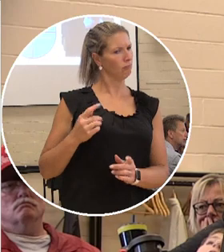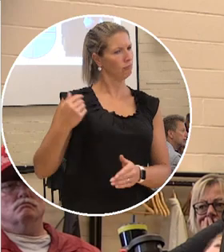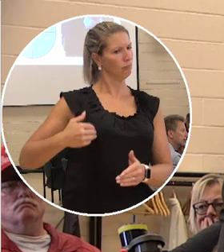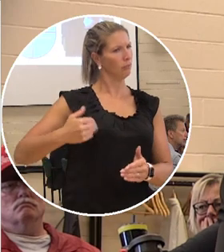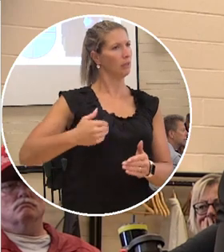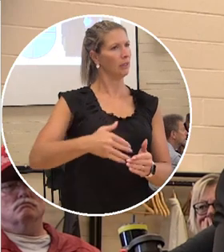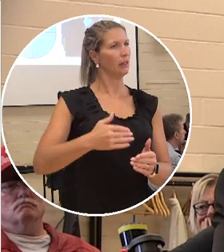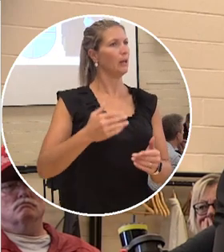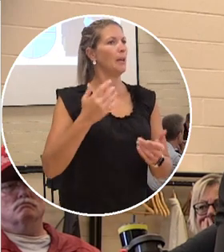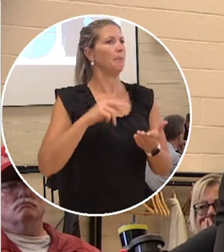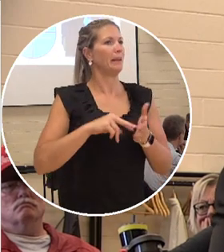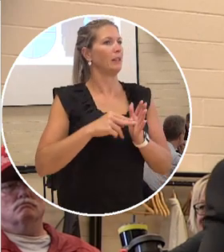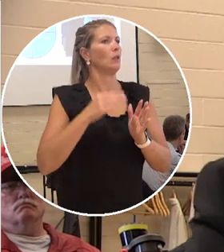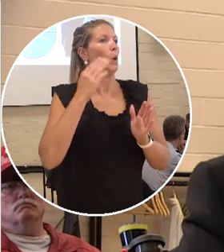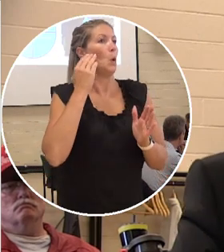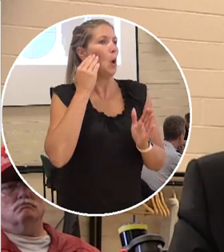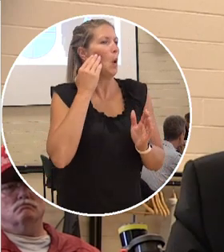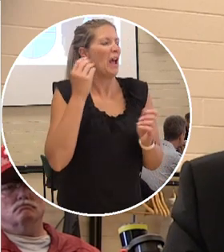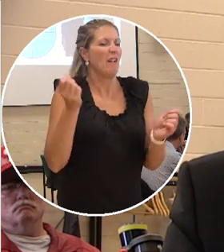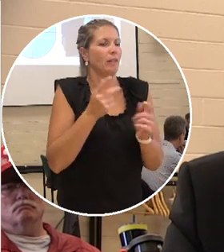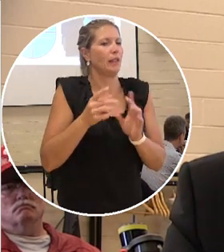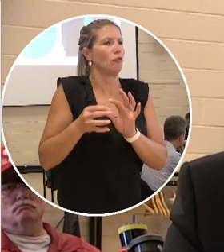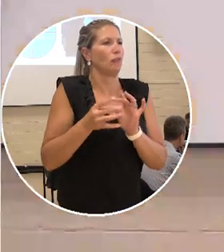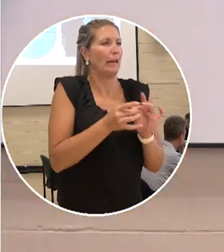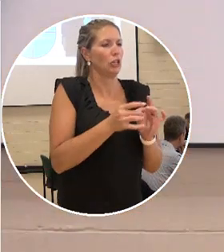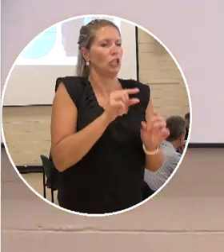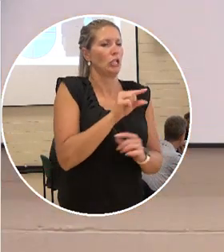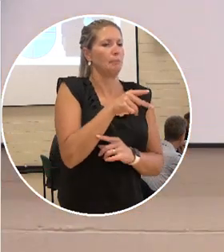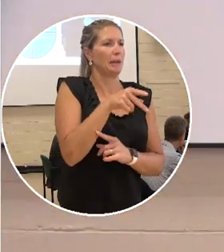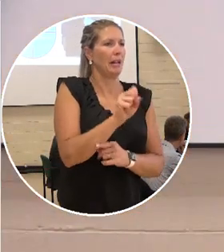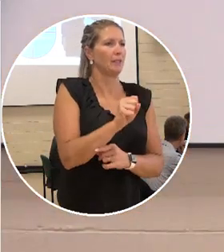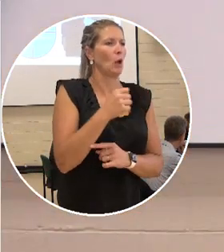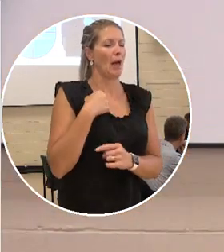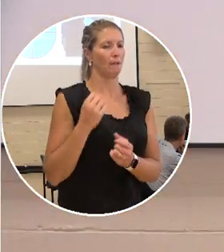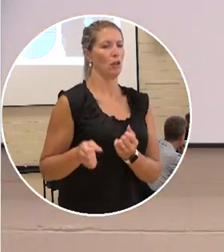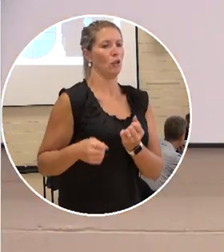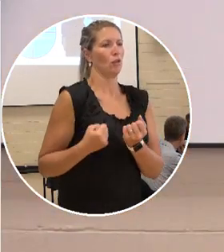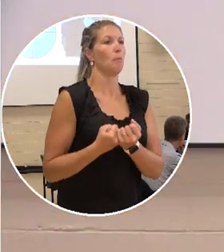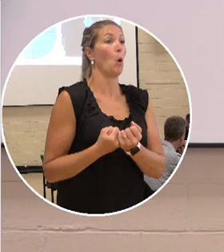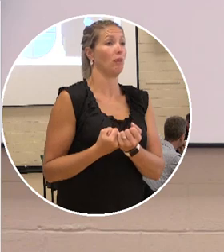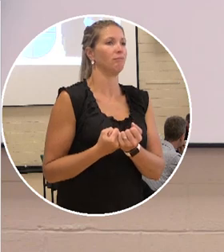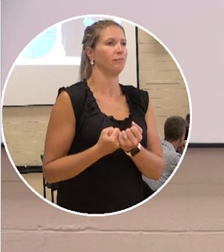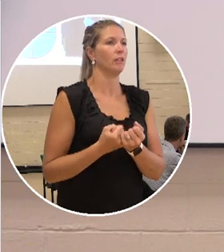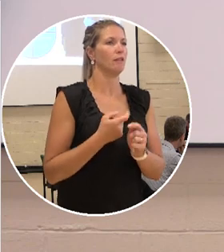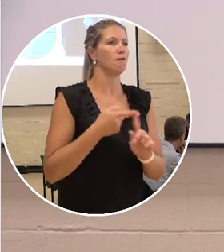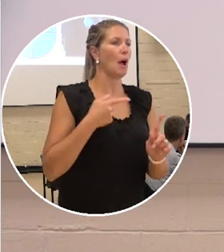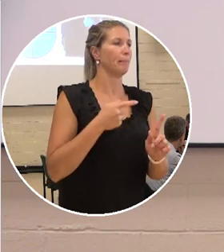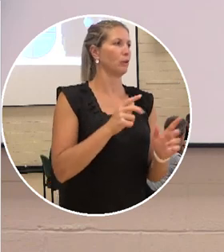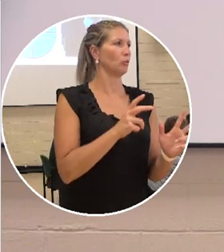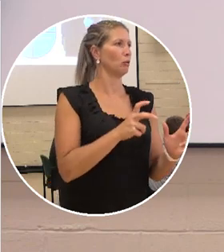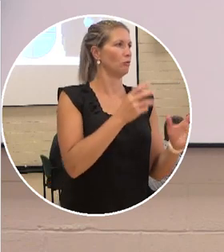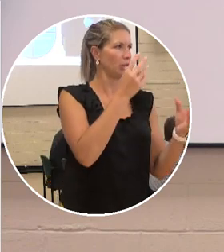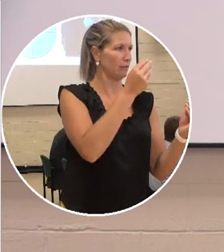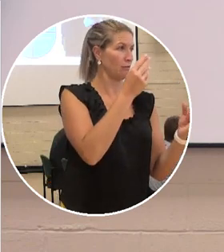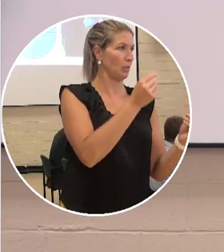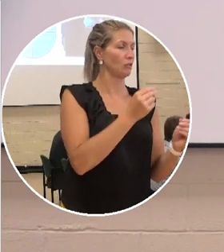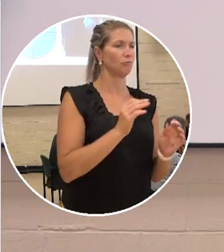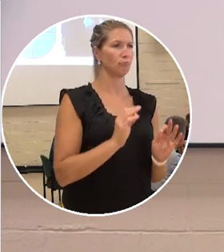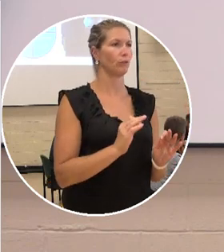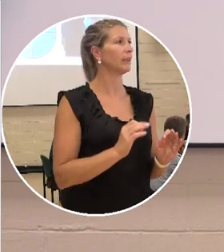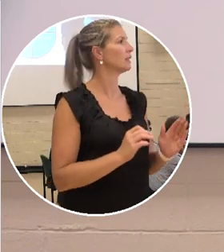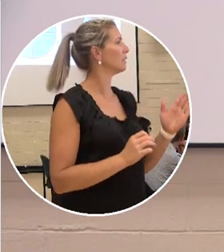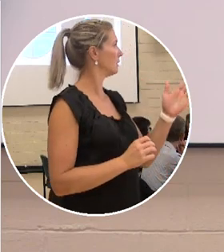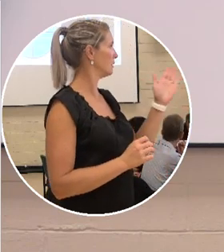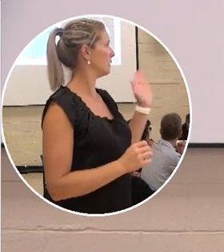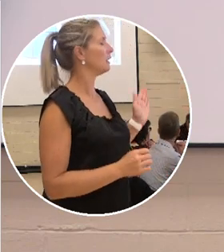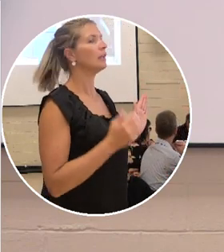supporting backup. Thank you. All right. Thank you again, Tony, for that work. Next item